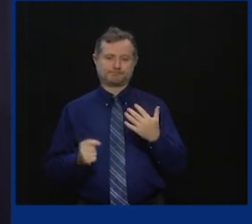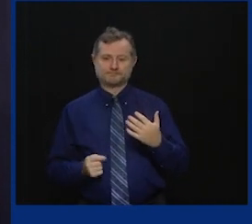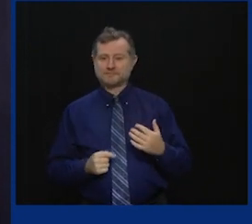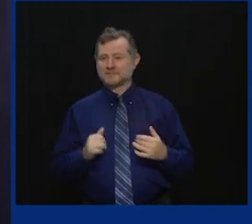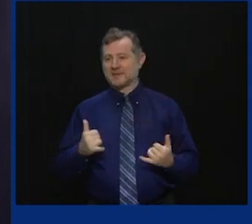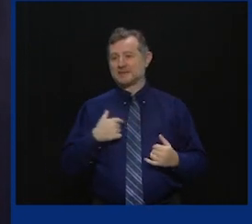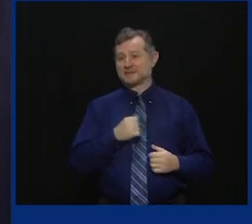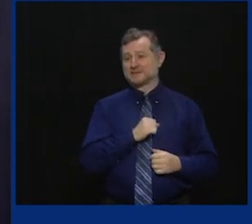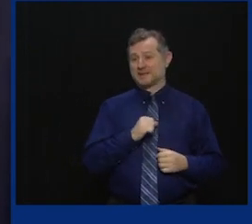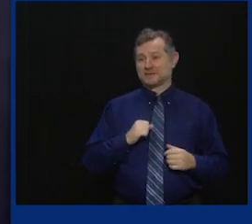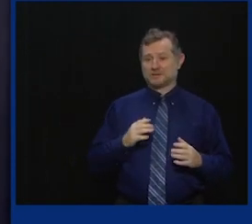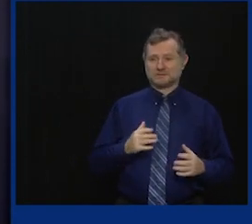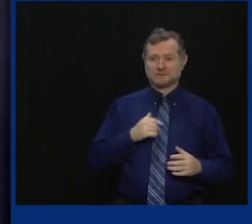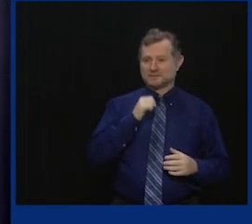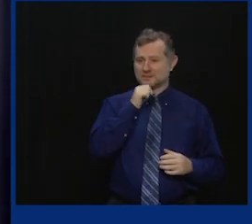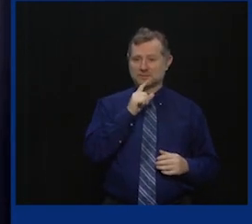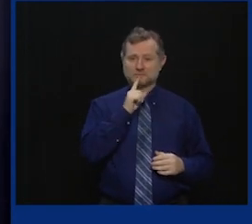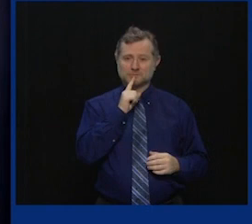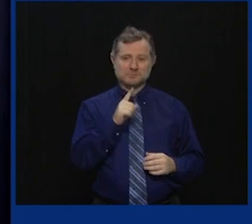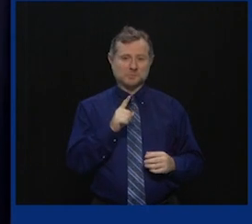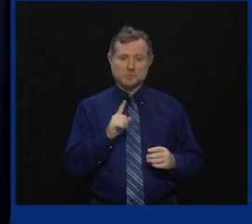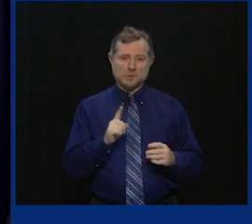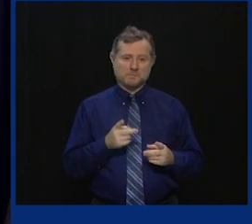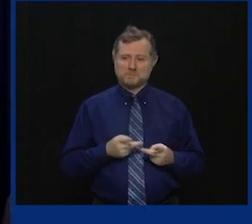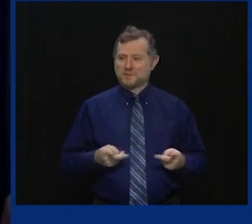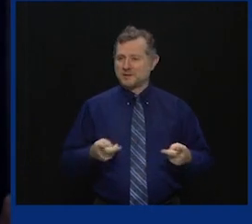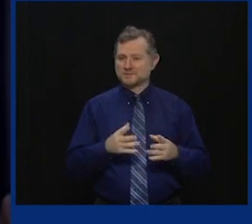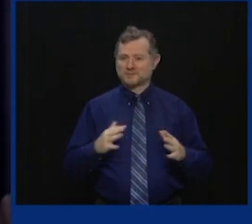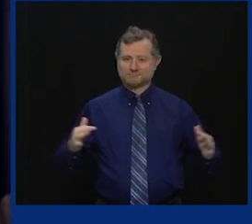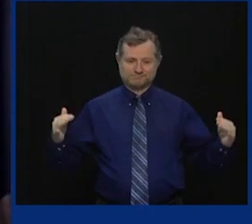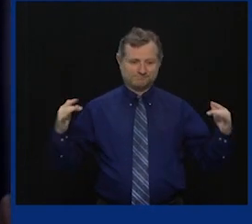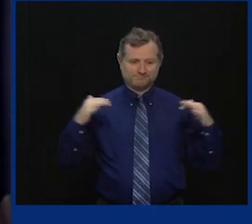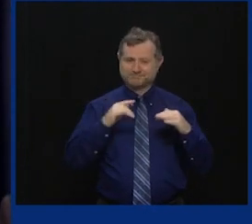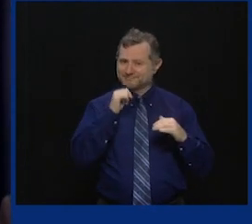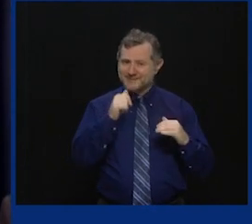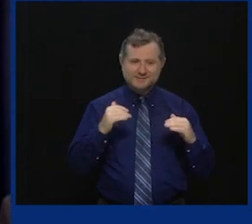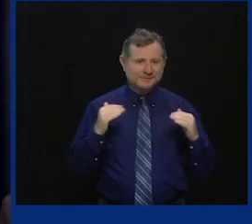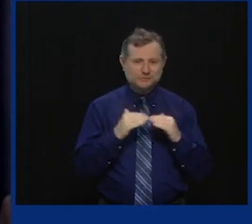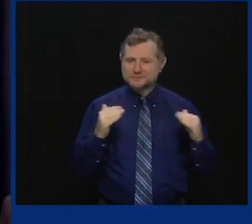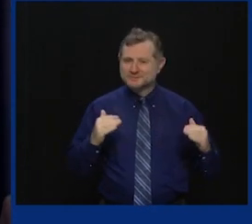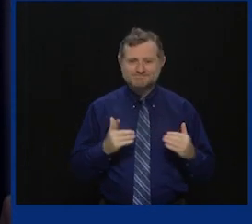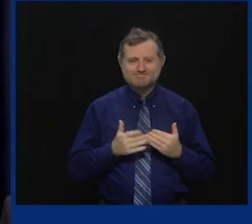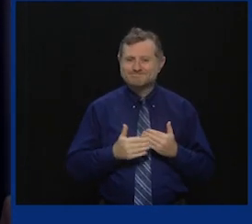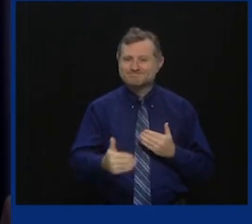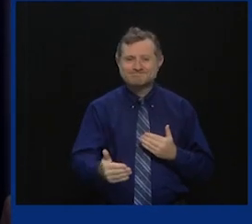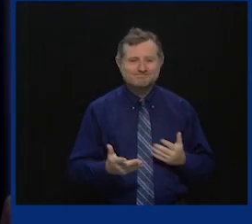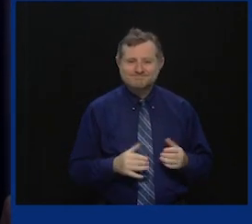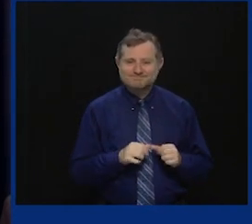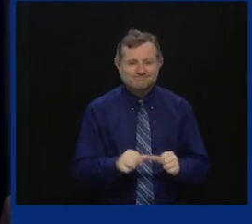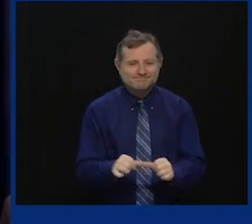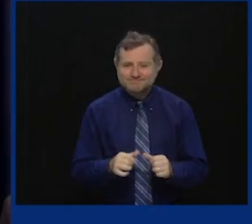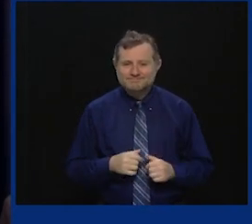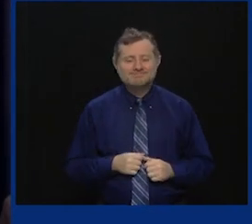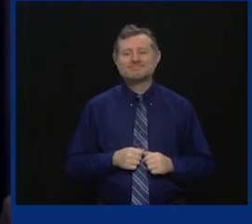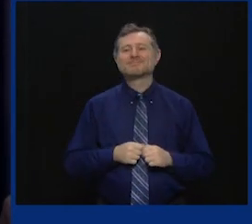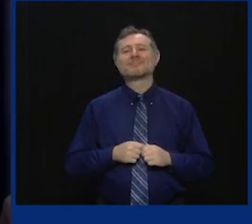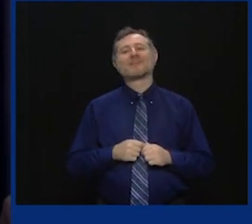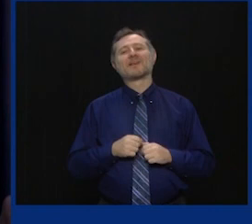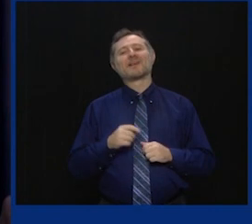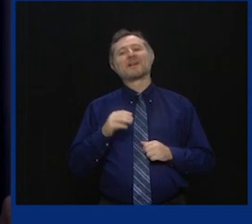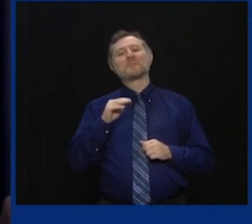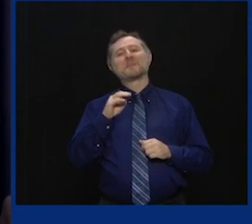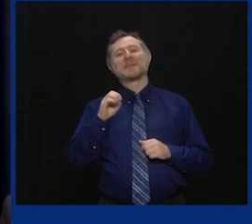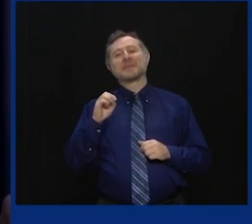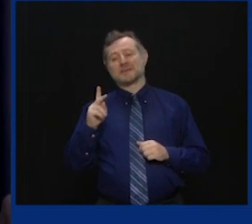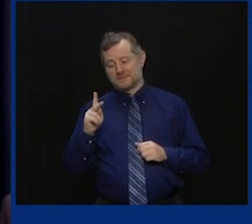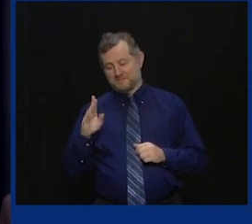where injustice will be allowed to stand. Meek Mill and his story was able to